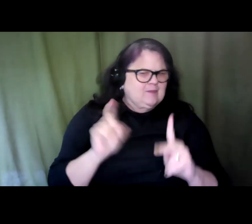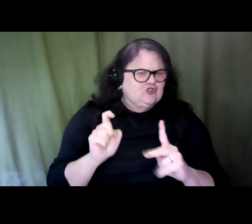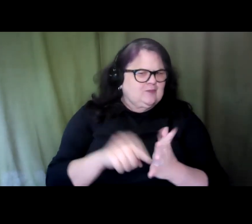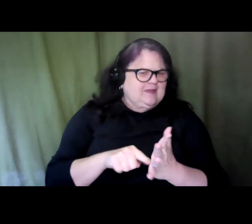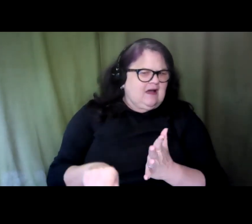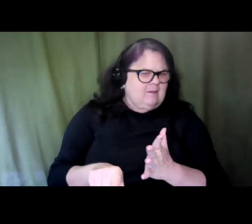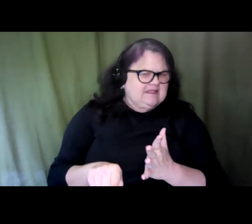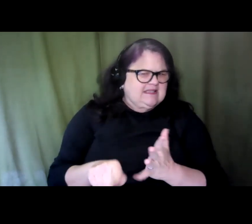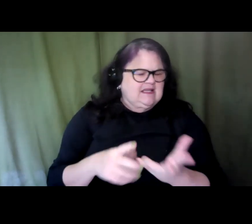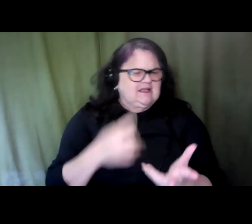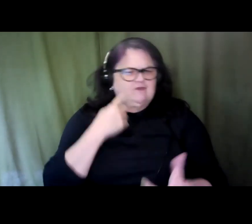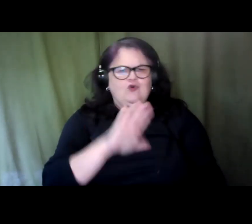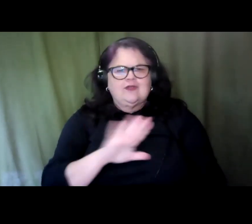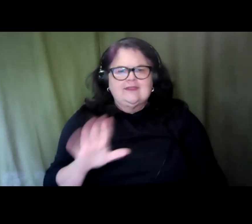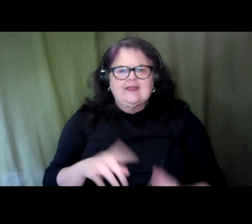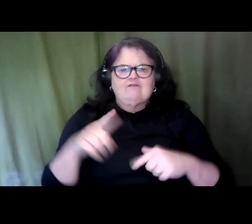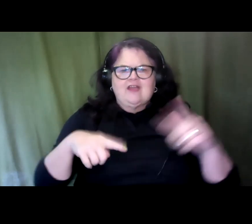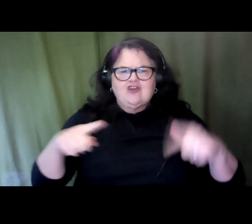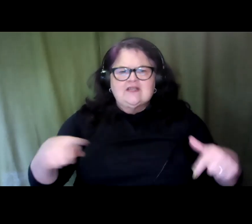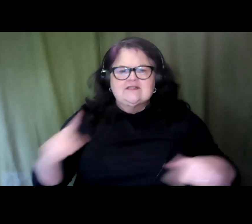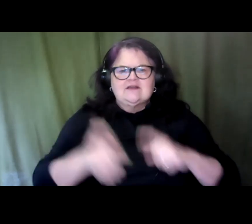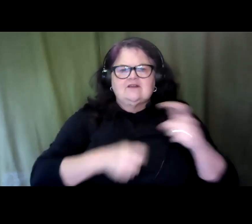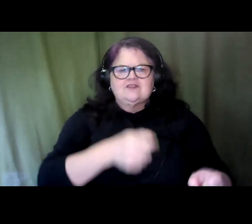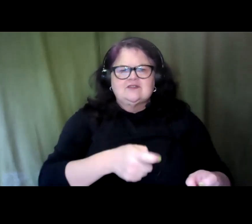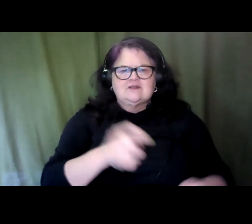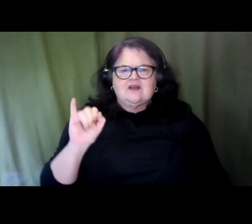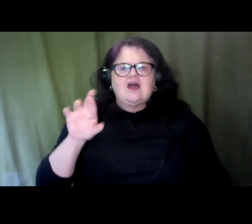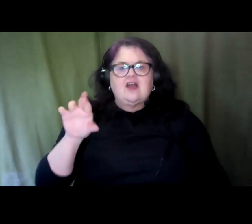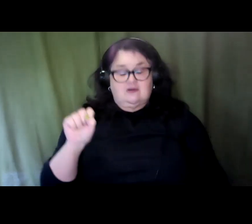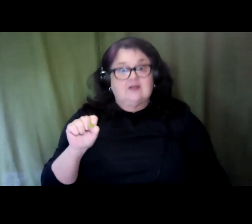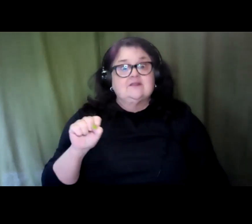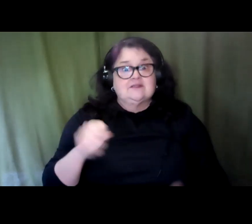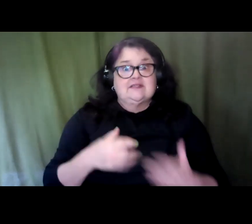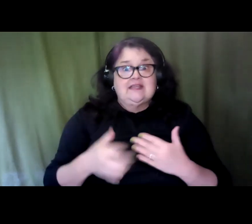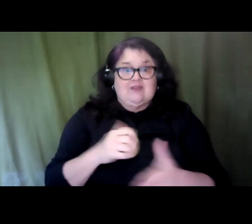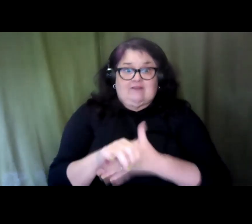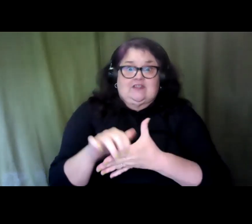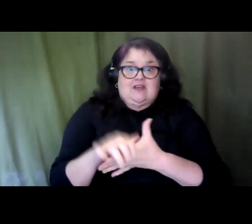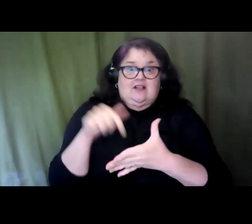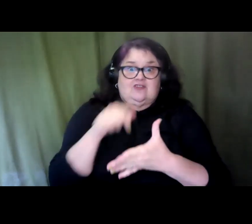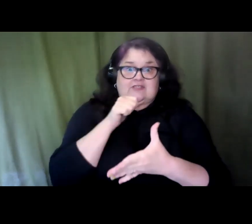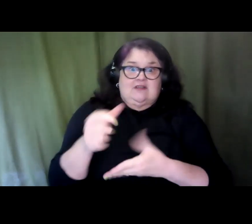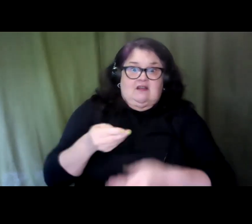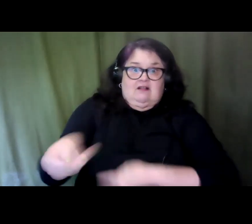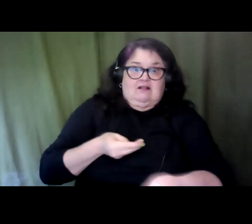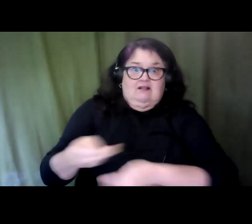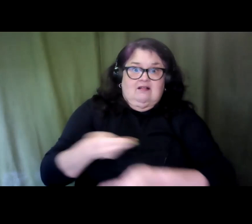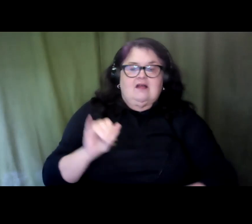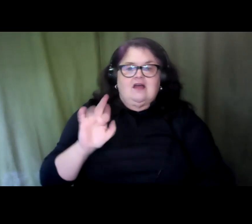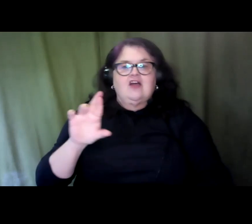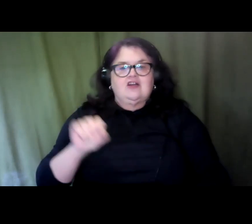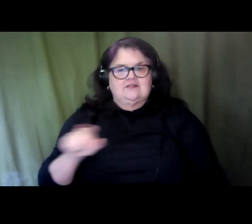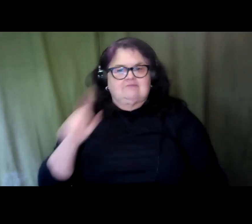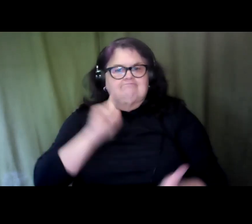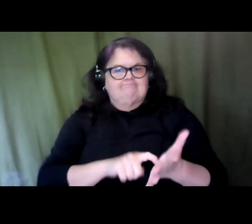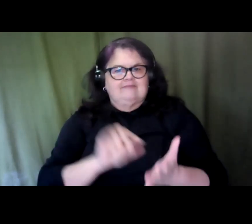compensated for their various contributions, then the IRS does, you know, even if dollars aren't changing hands, they pick up on that and they're like, that's